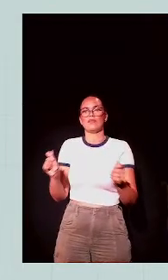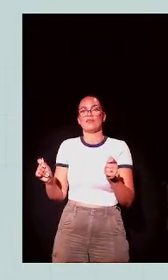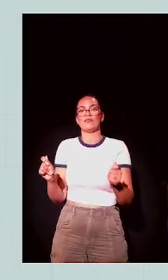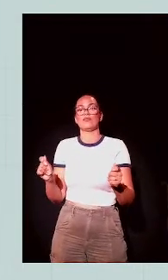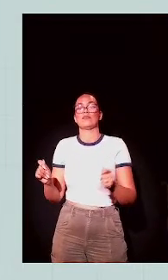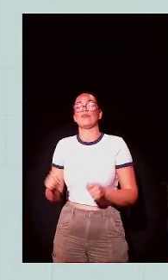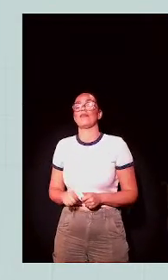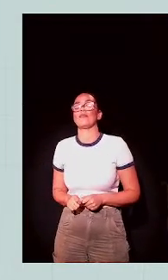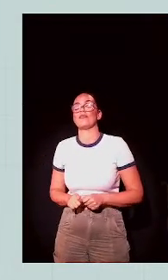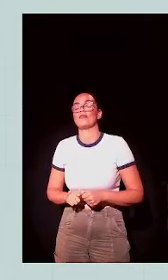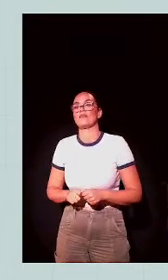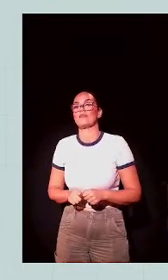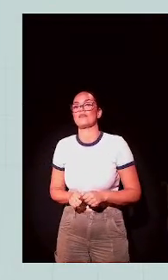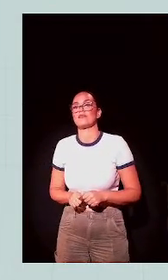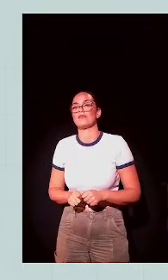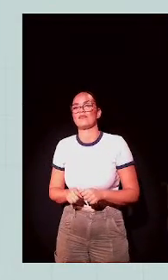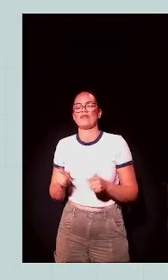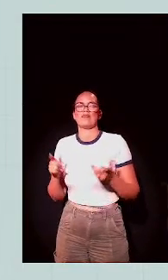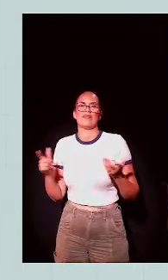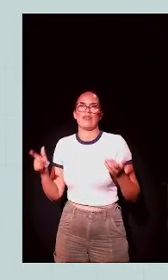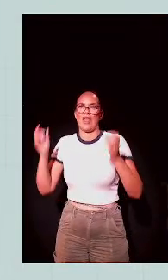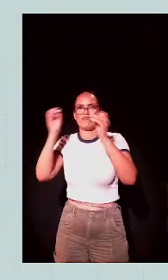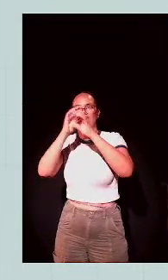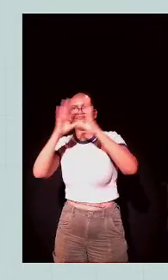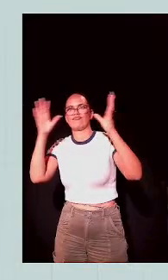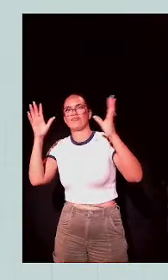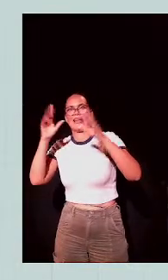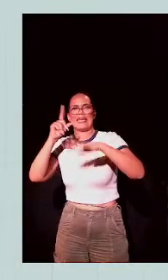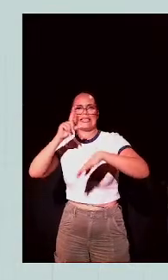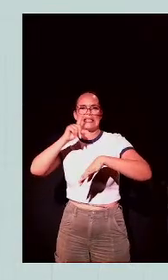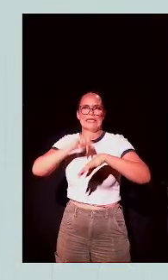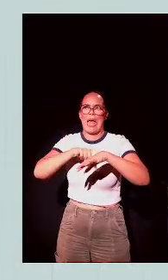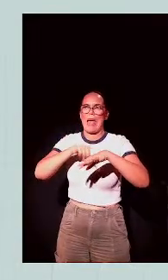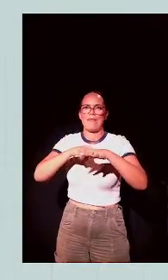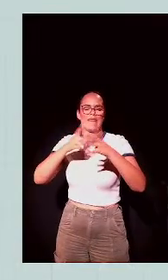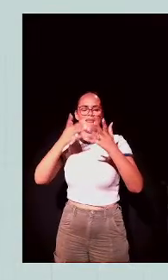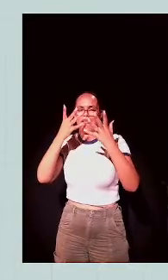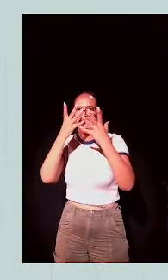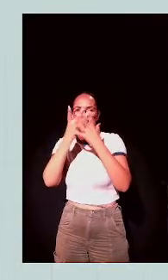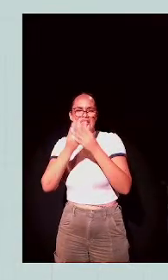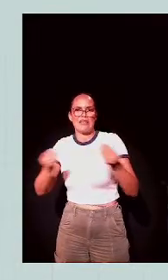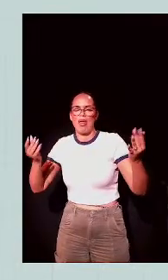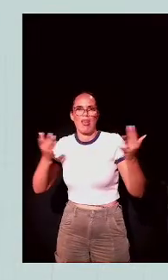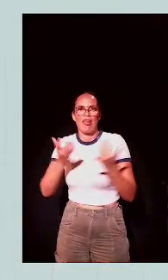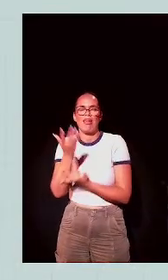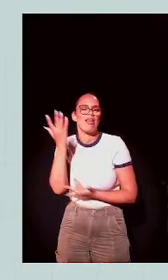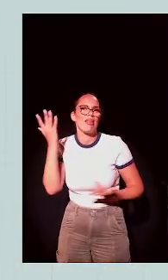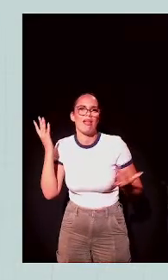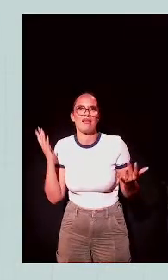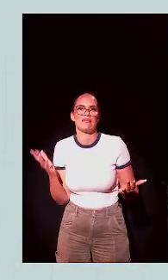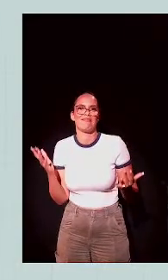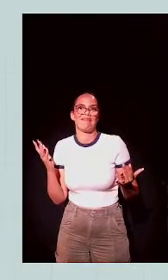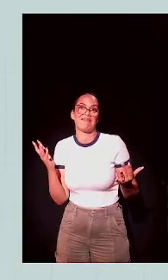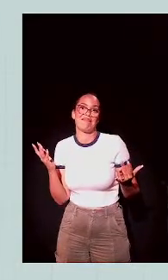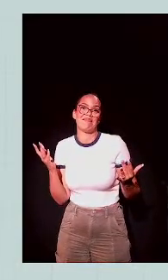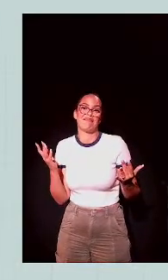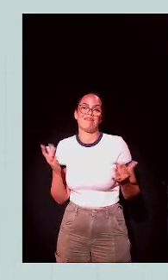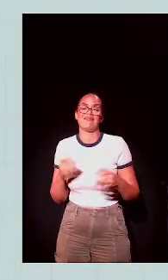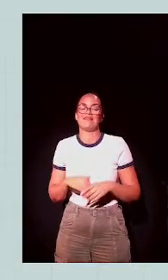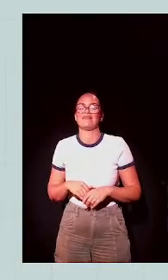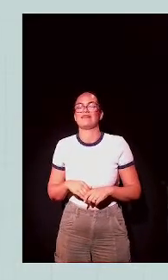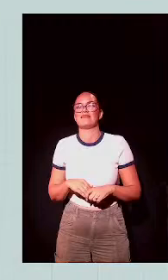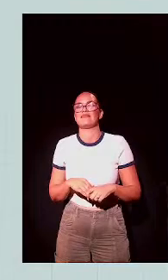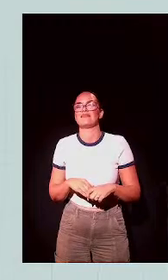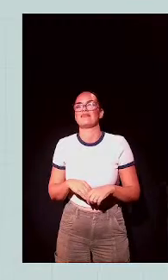Bergson's idea of time as an indivisible quantitative flux, the idea de Jure might look